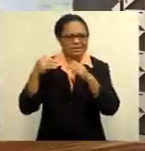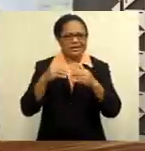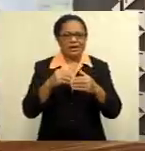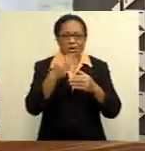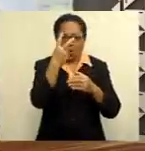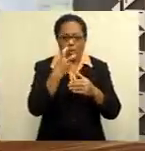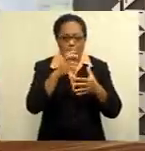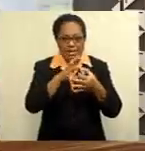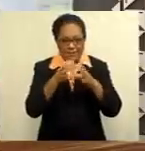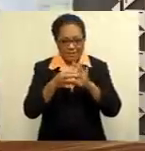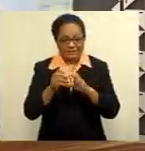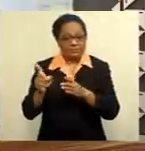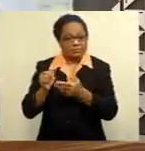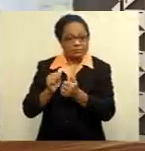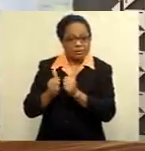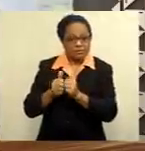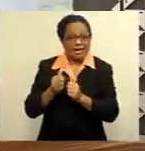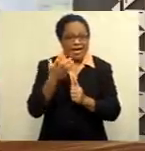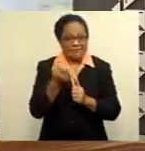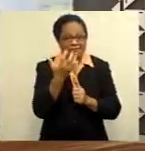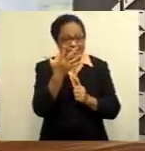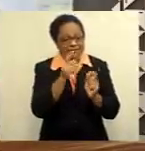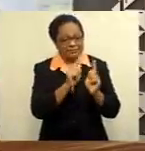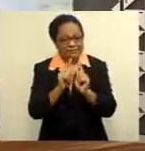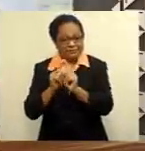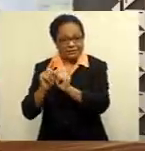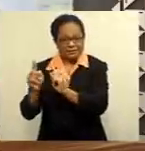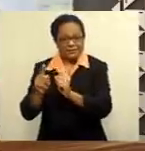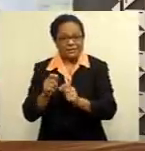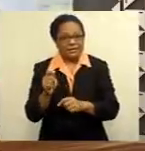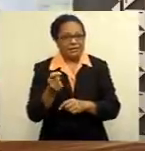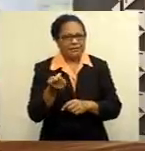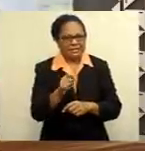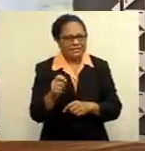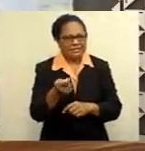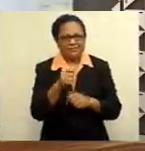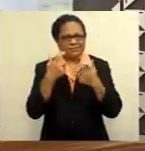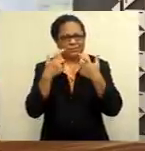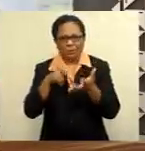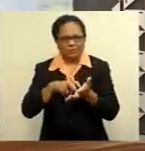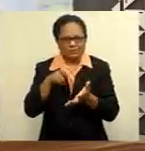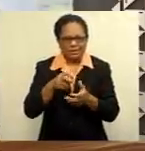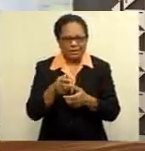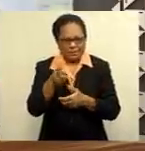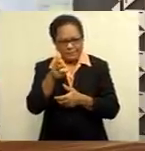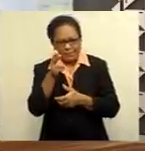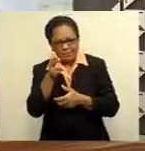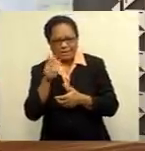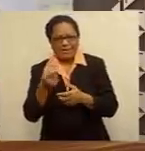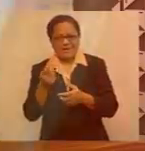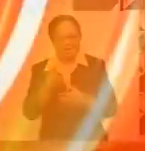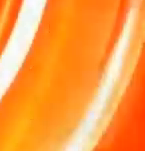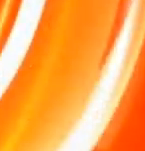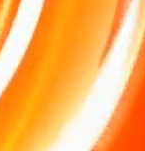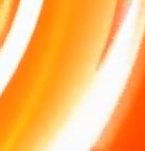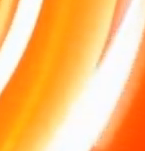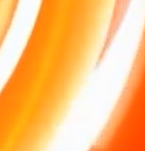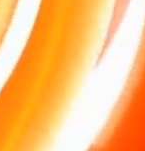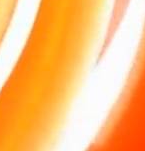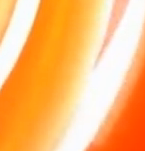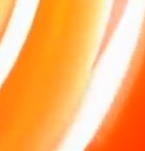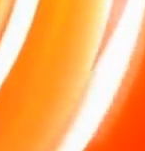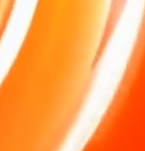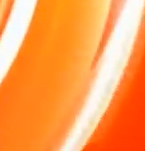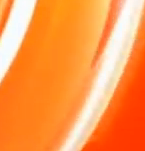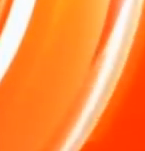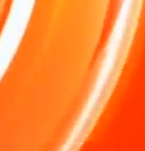the sport comprises of 5 different events: fencing, show jumping, pistol shooting, and crossroad running.